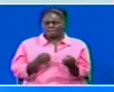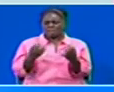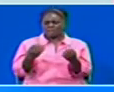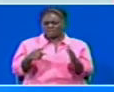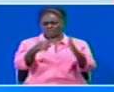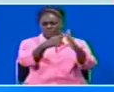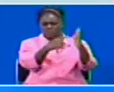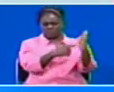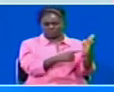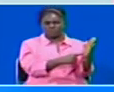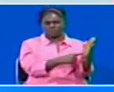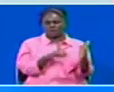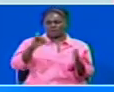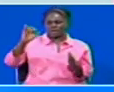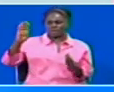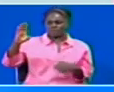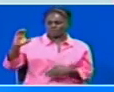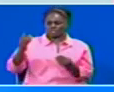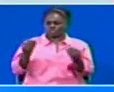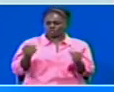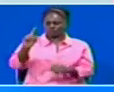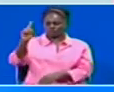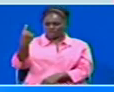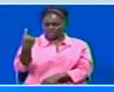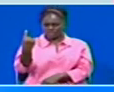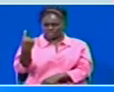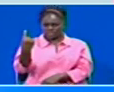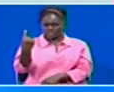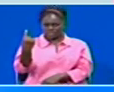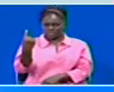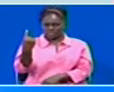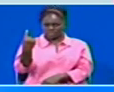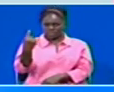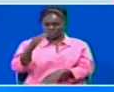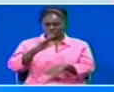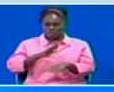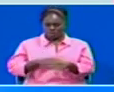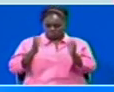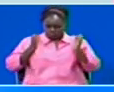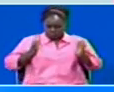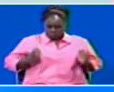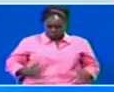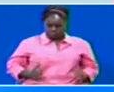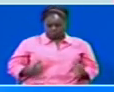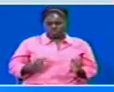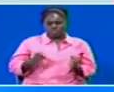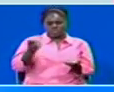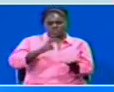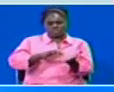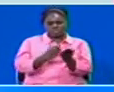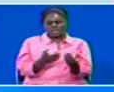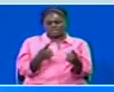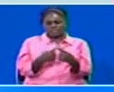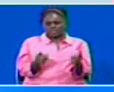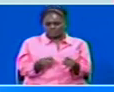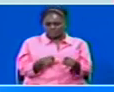now that I think IBC will have to address themselves to, particularly with regards to the integrity of the voters' register. But also